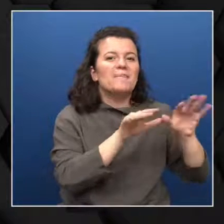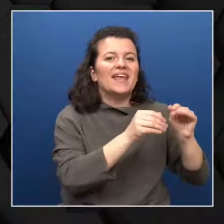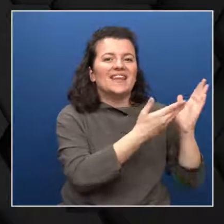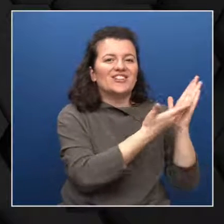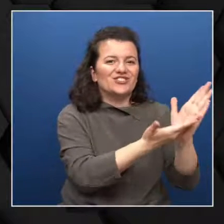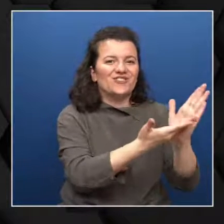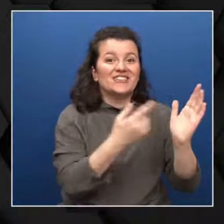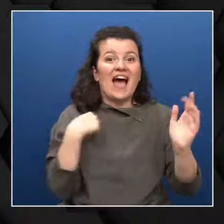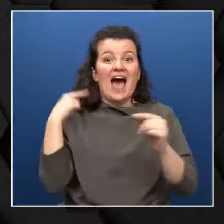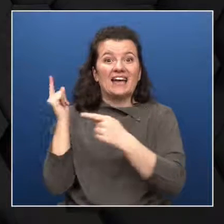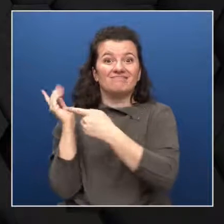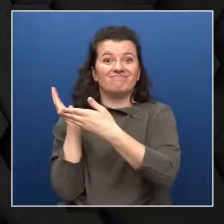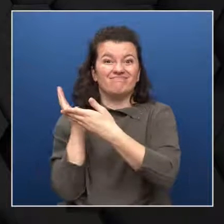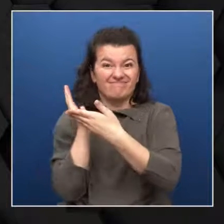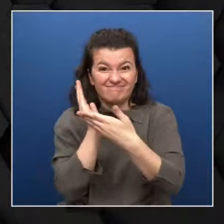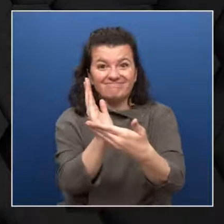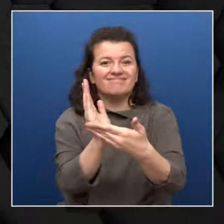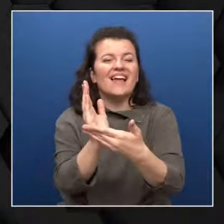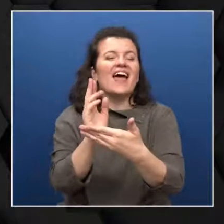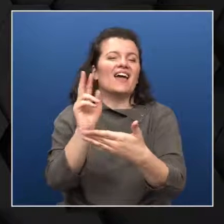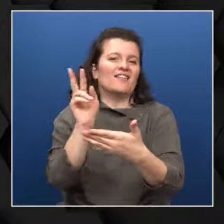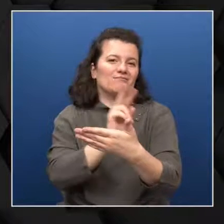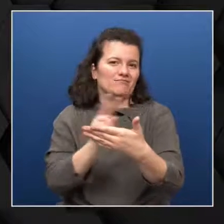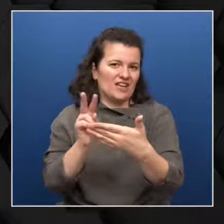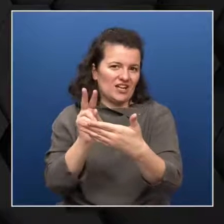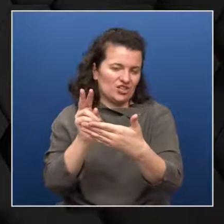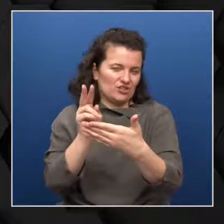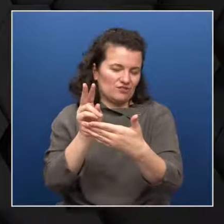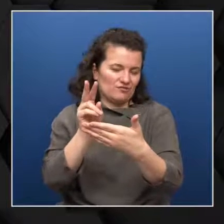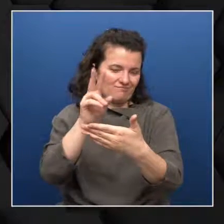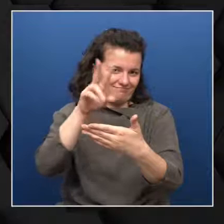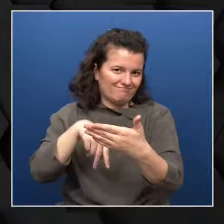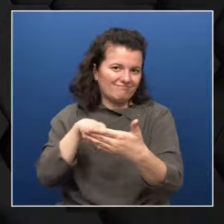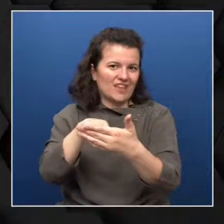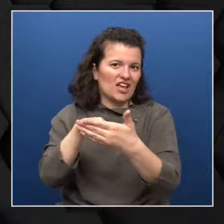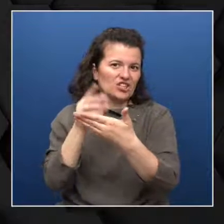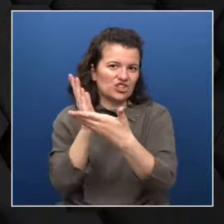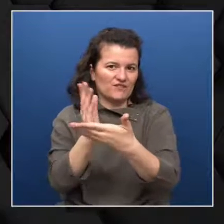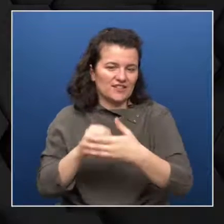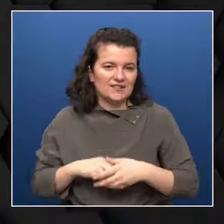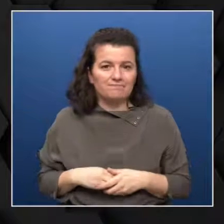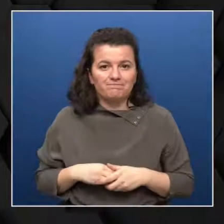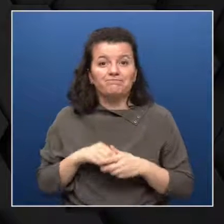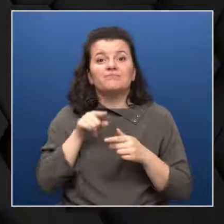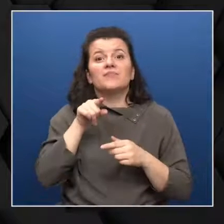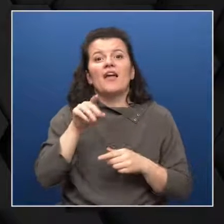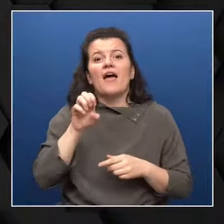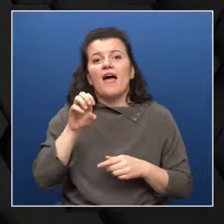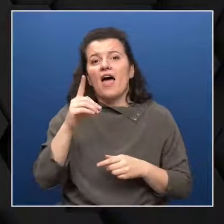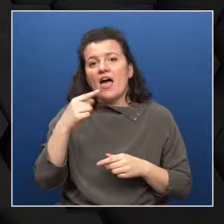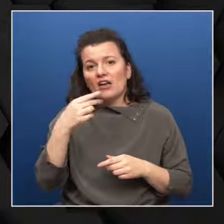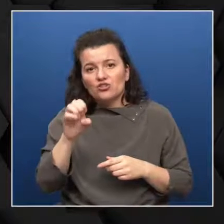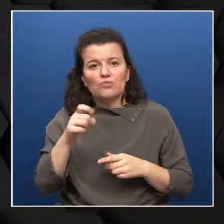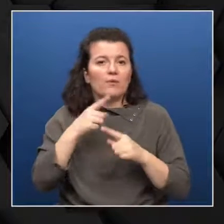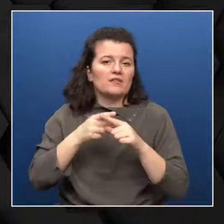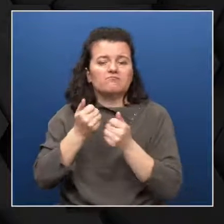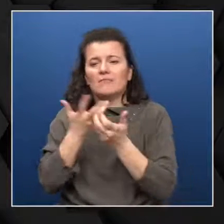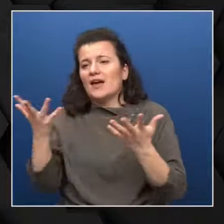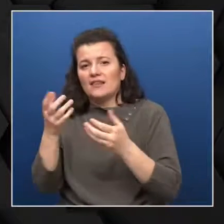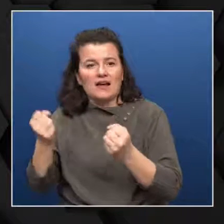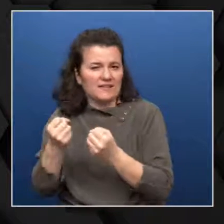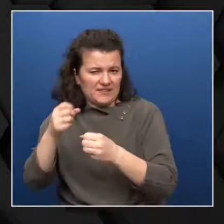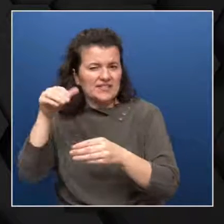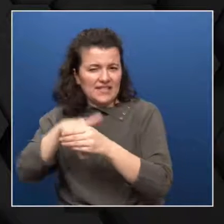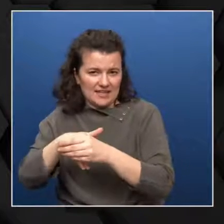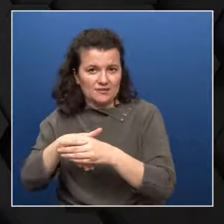exact same Immersive Reader you get in Teams and OneNote. You've got Edge and a lot of activities. What Immersive Reader does is